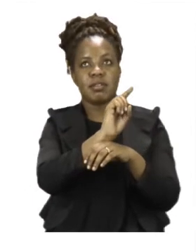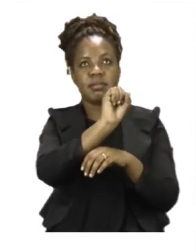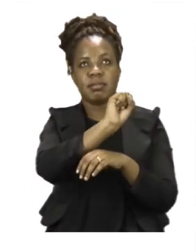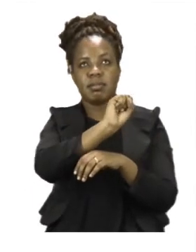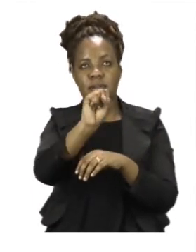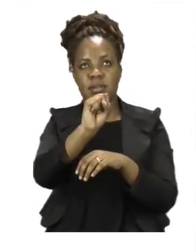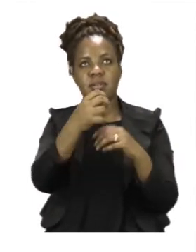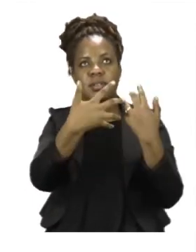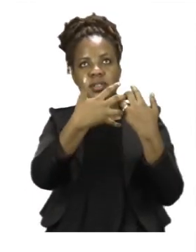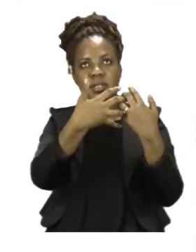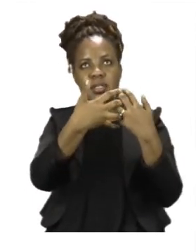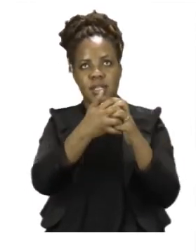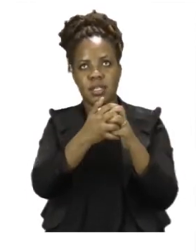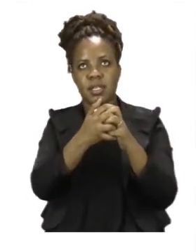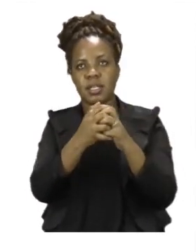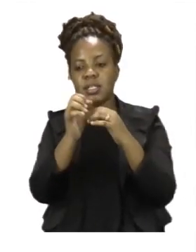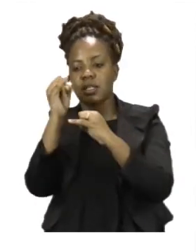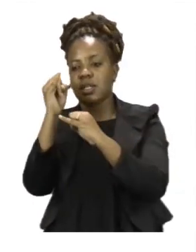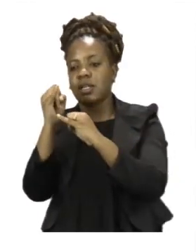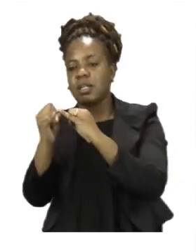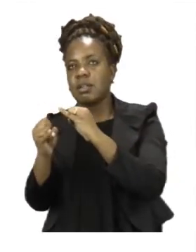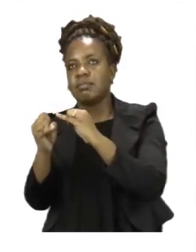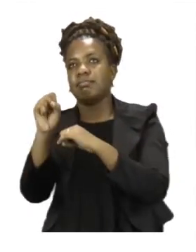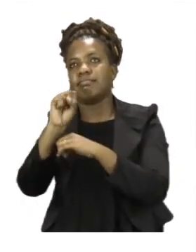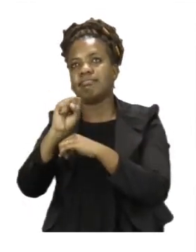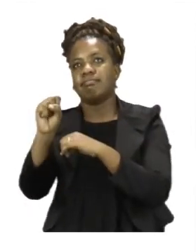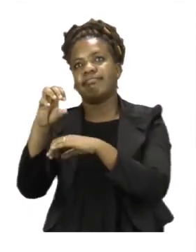see is for Saturday.